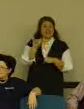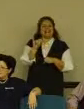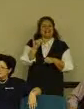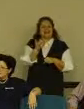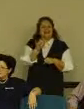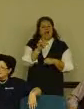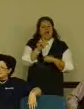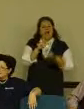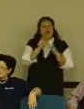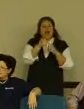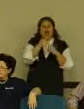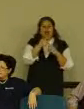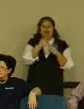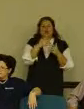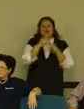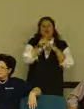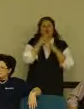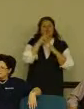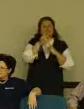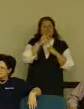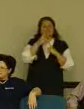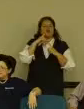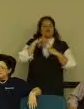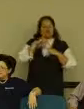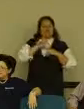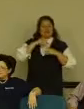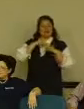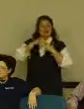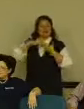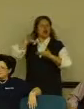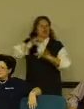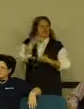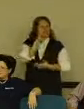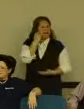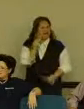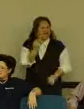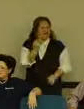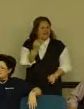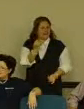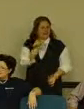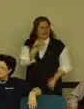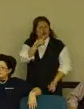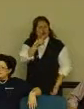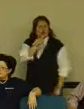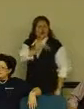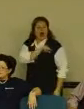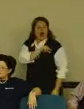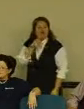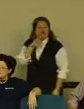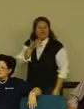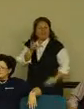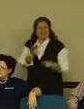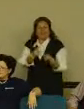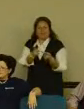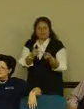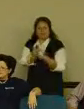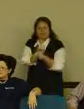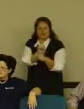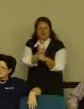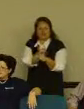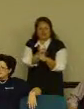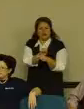yourself to be accepted into a college. So you want to make sure that you're qualified to do the position and speak